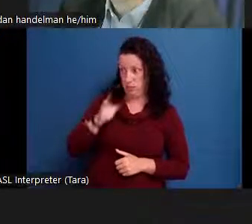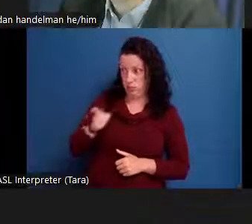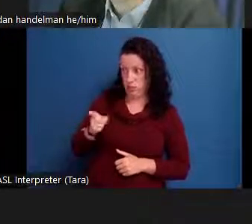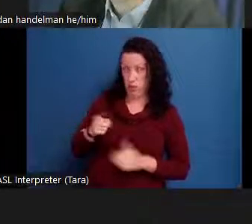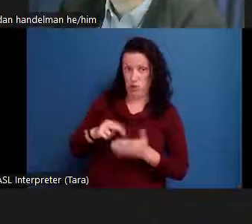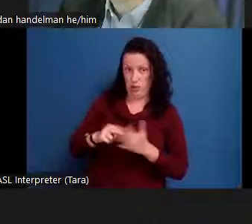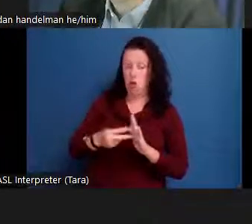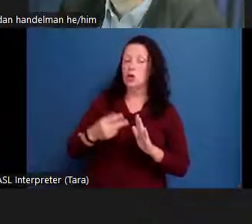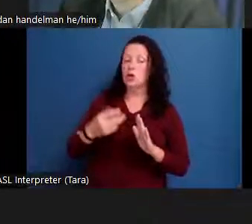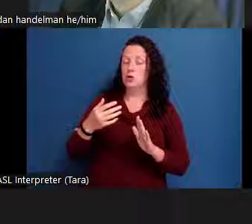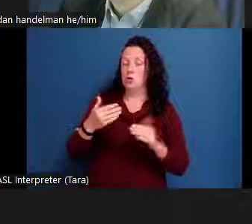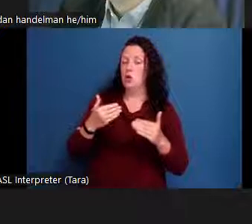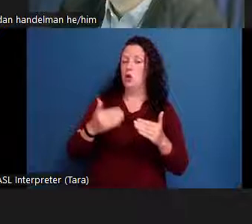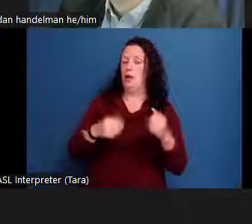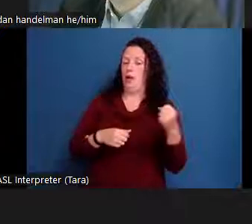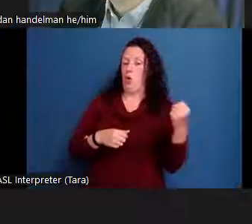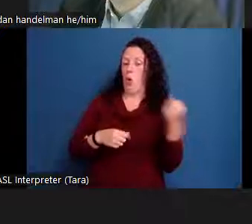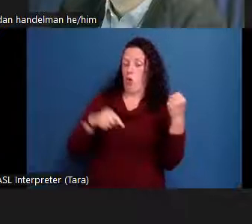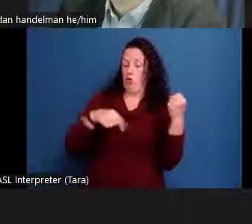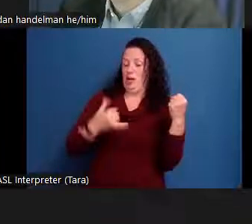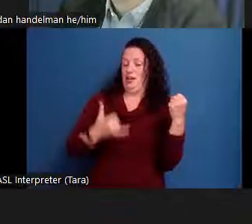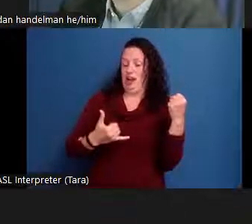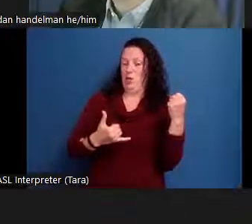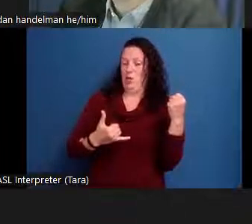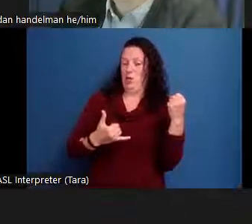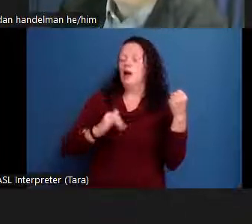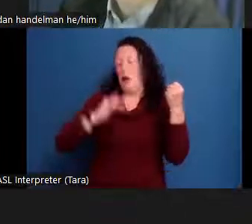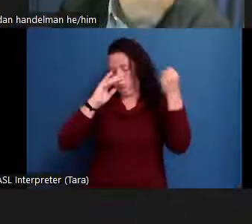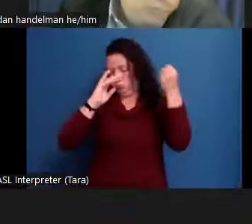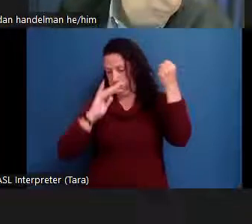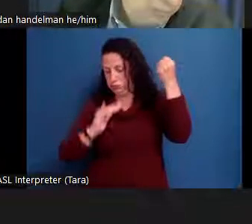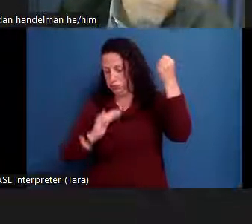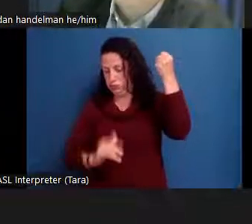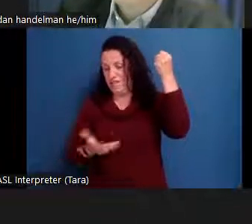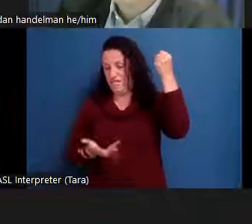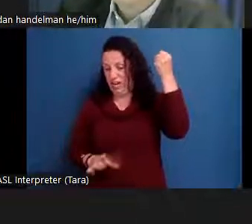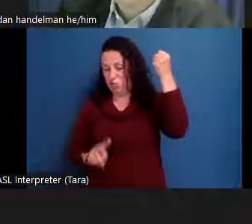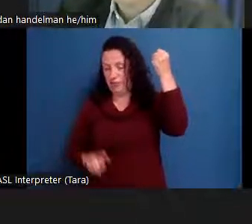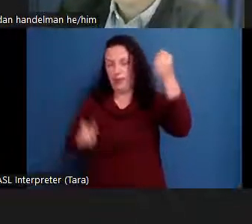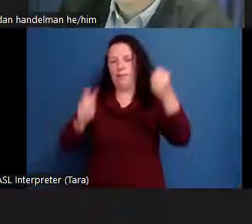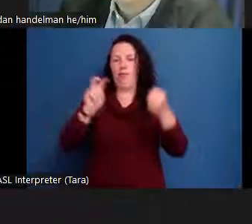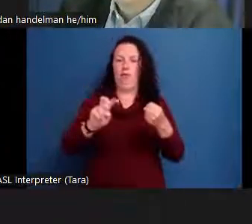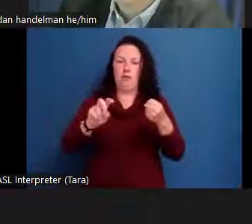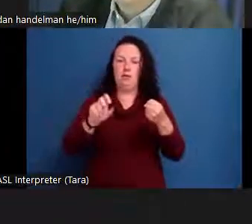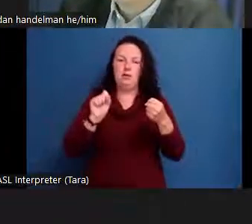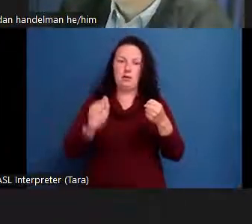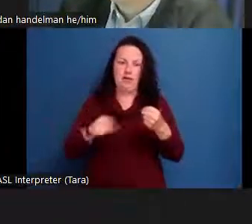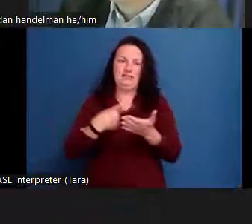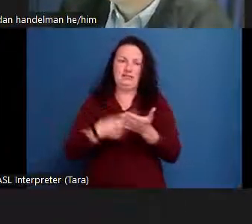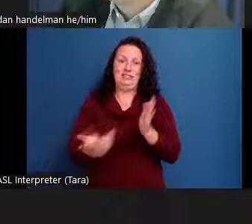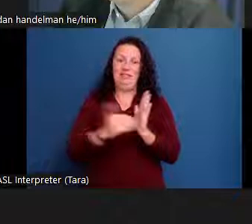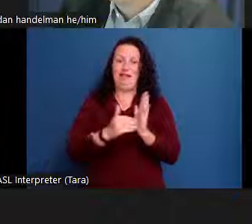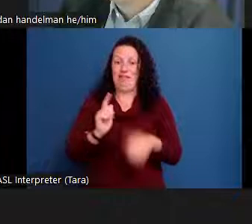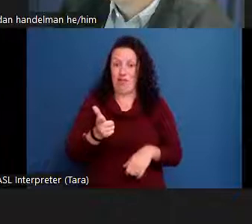of the conversation until later and move the document forward and come back to this? Yes, thank you.